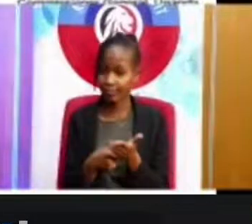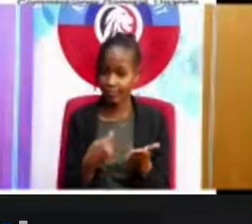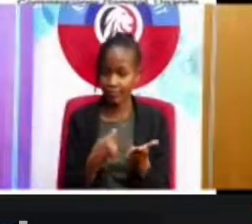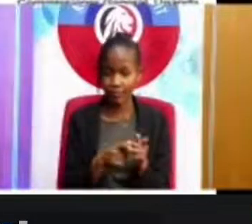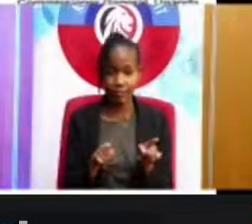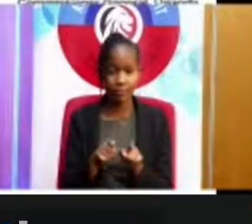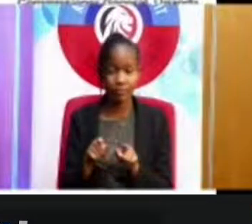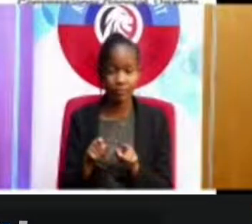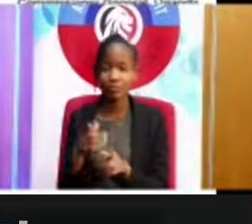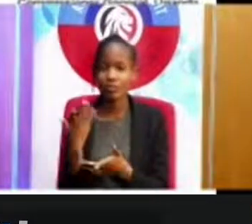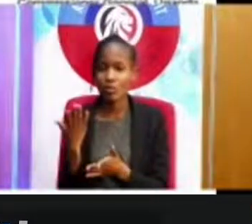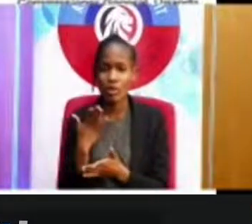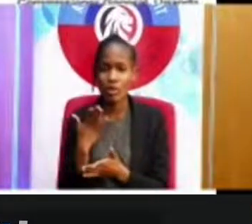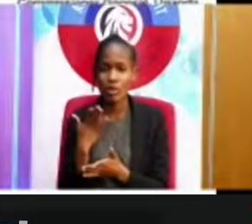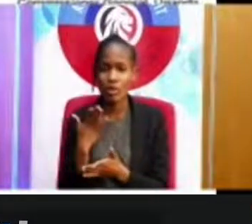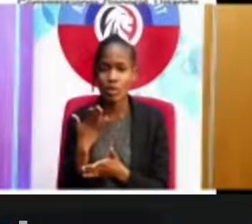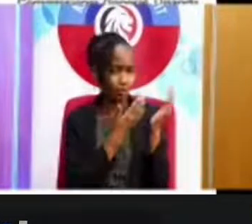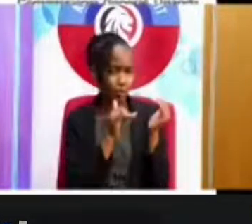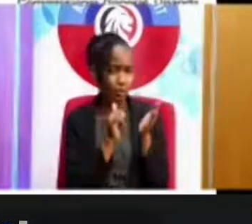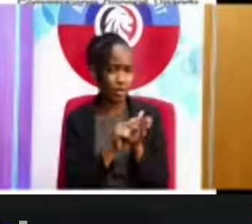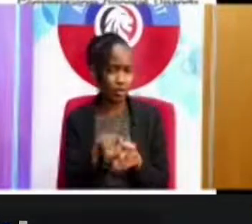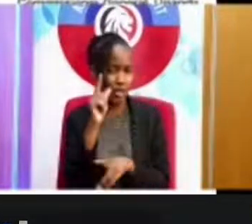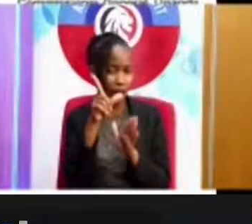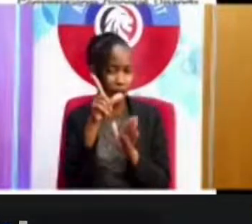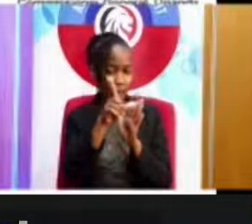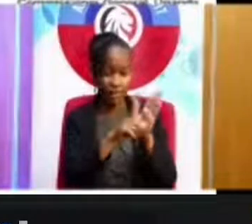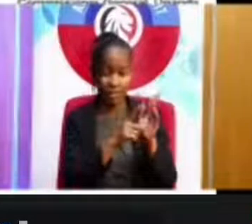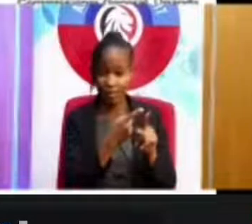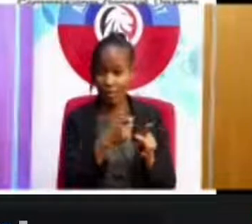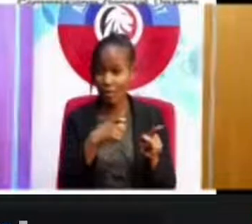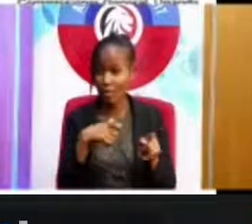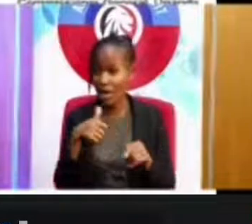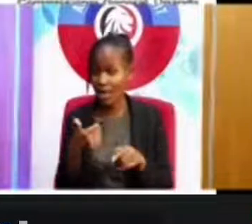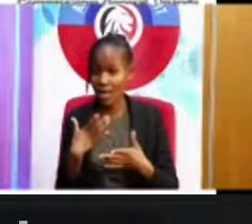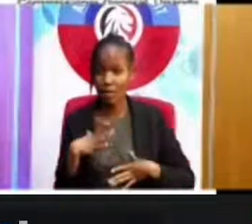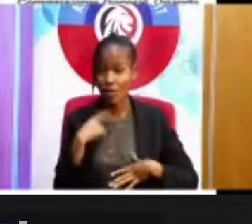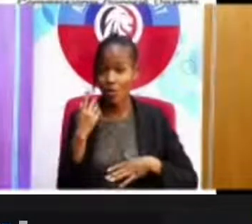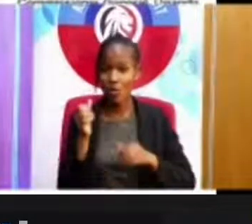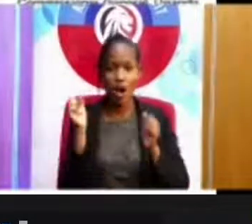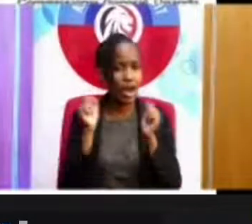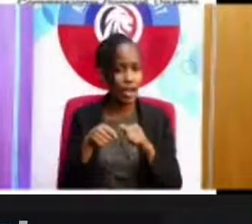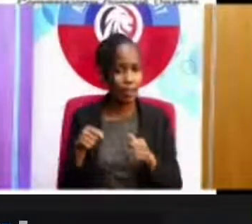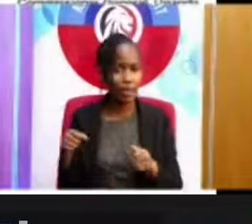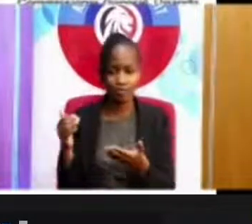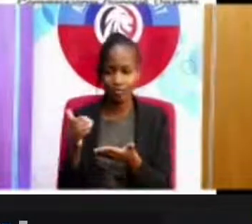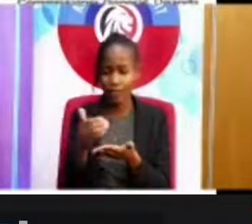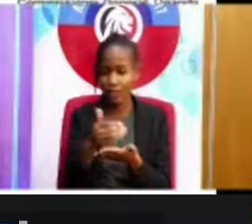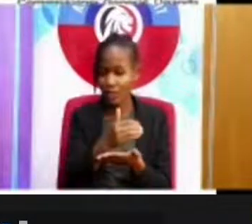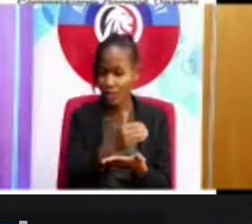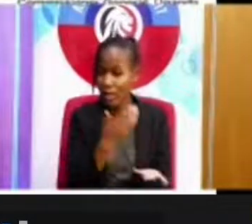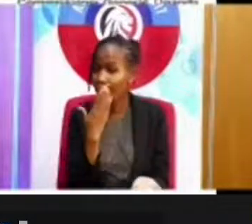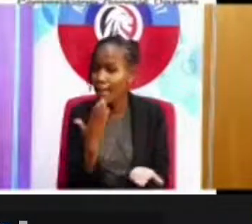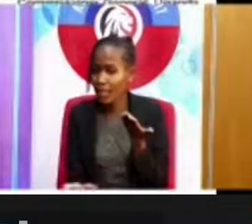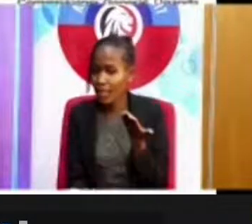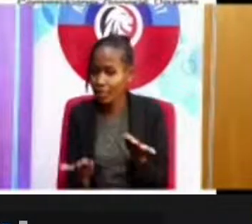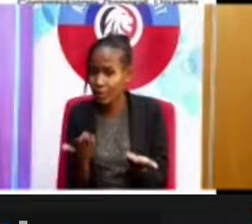at taking lessons from those who are able to collect at least a